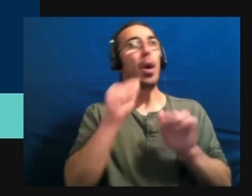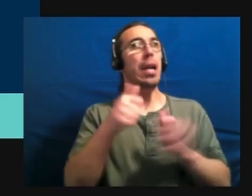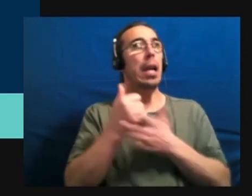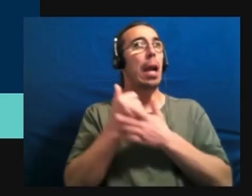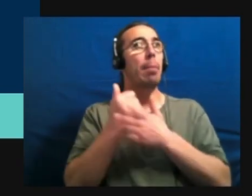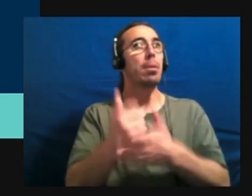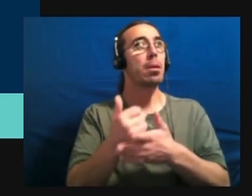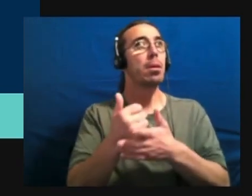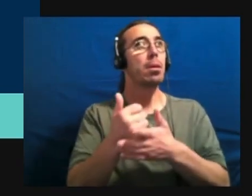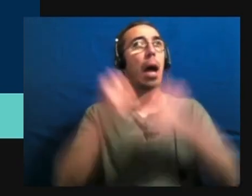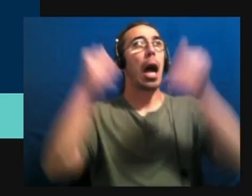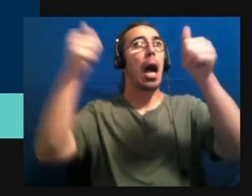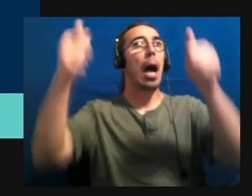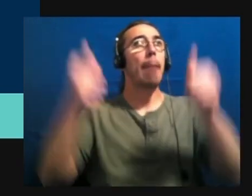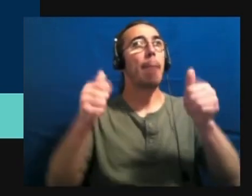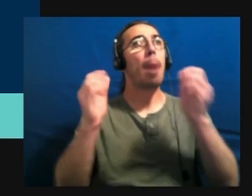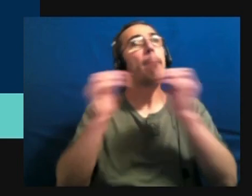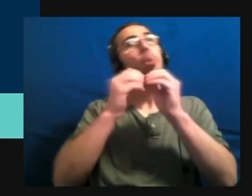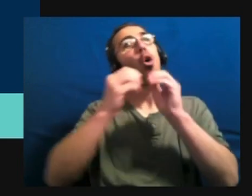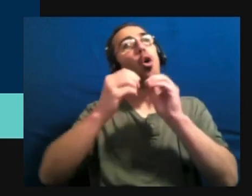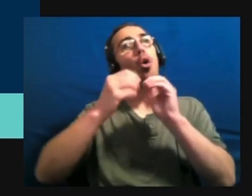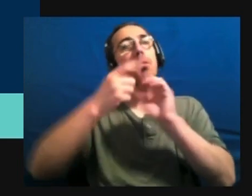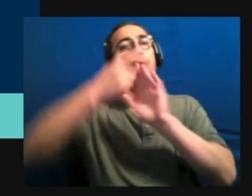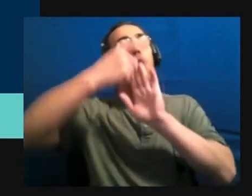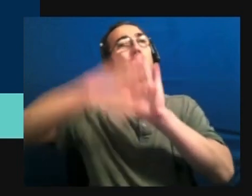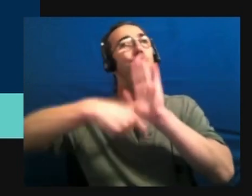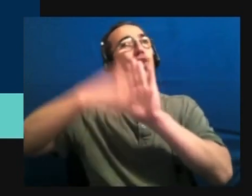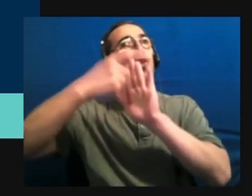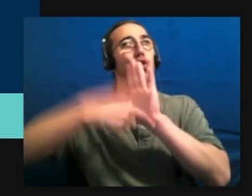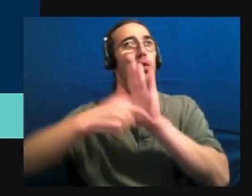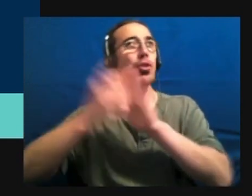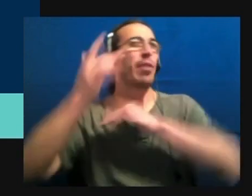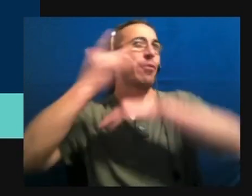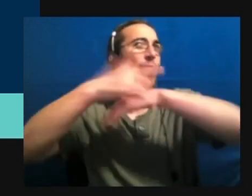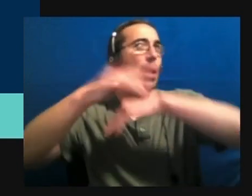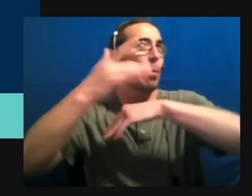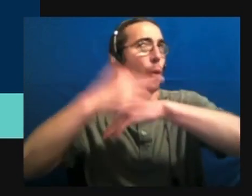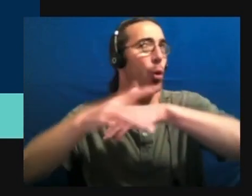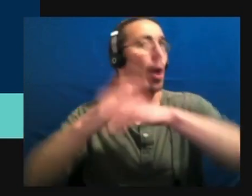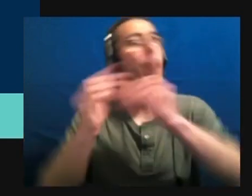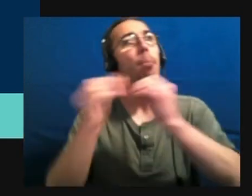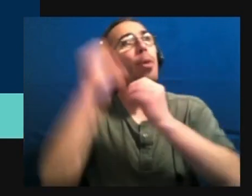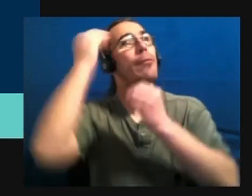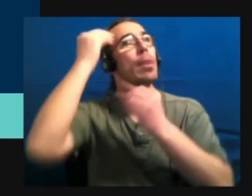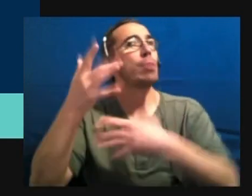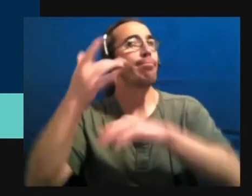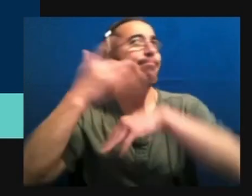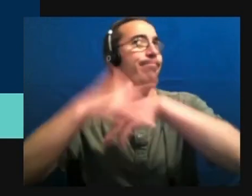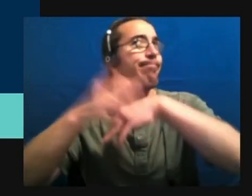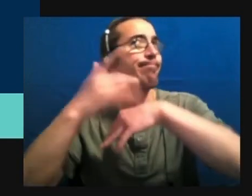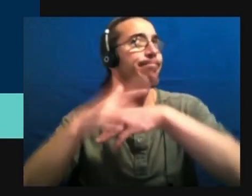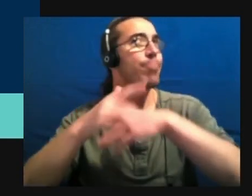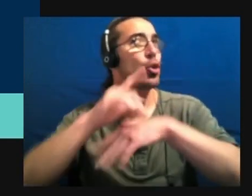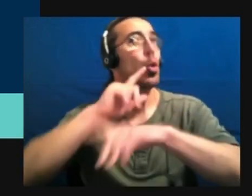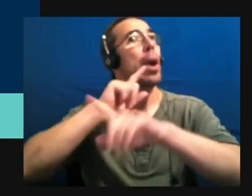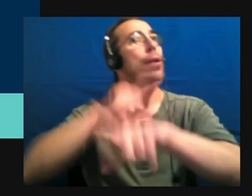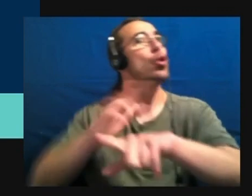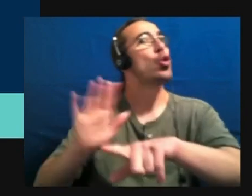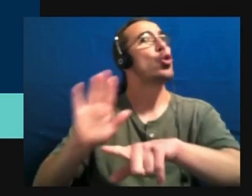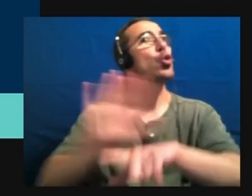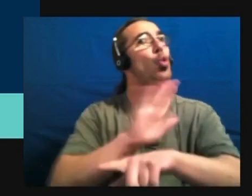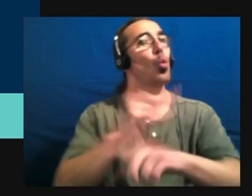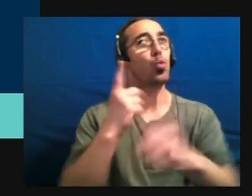putting some further reading and more information to answer some of the questions that you've